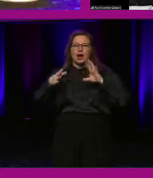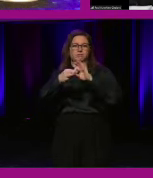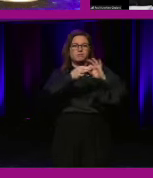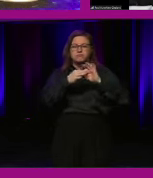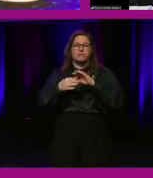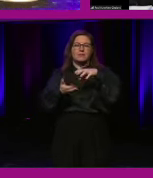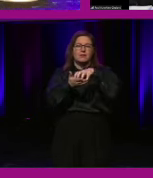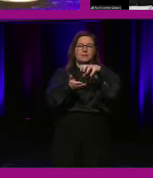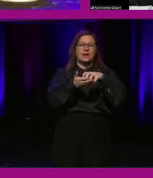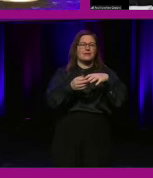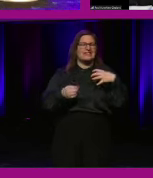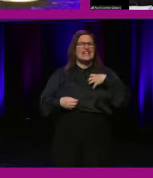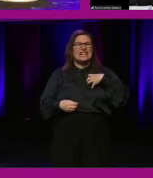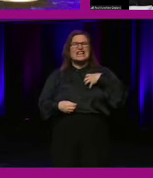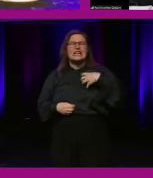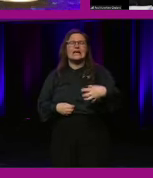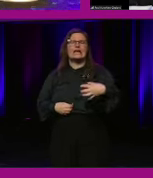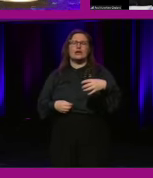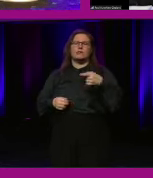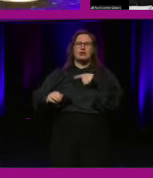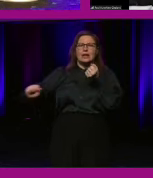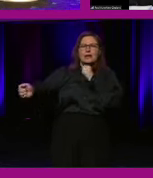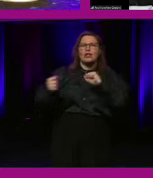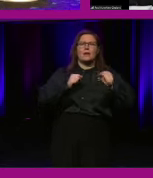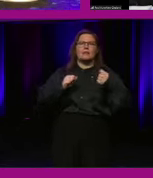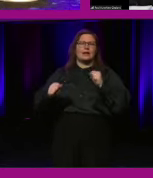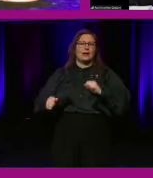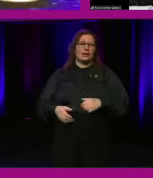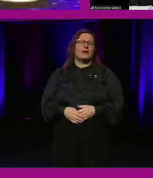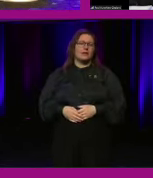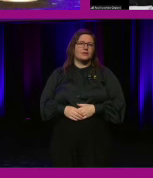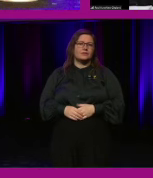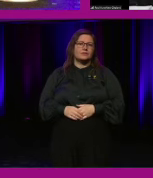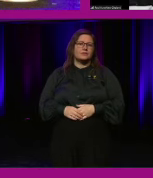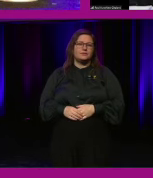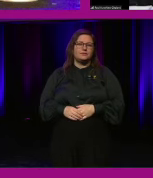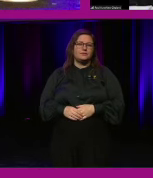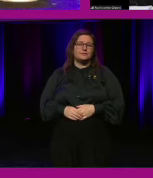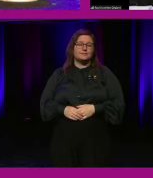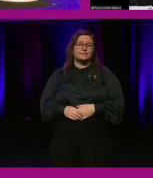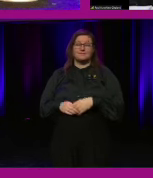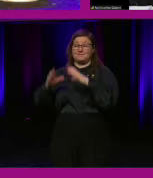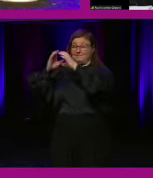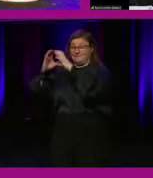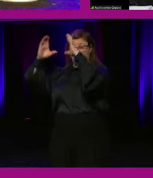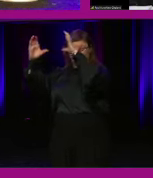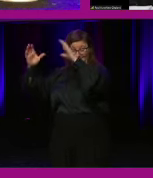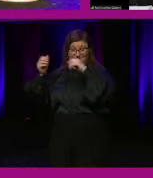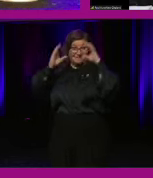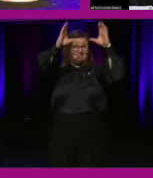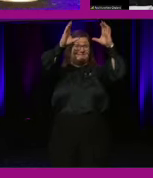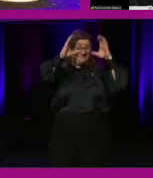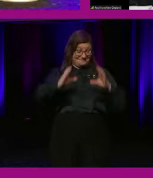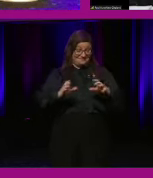and dynamic. The second set of remarks I want to